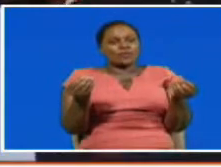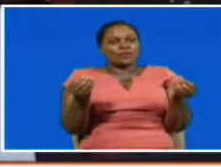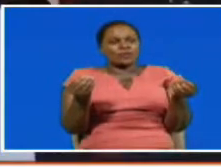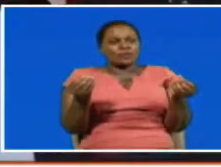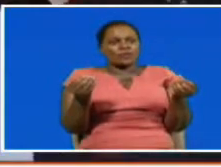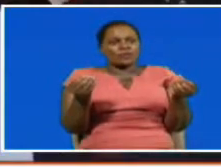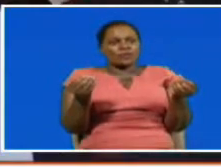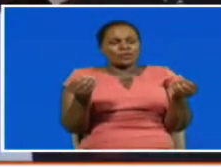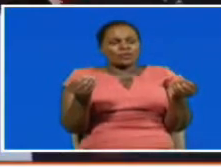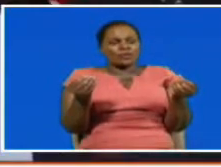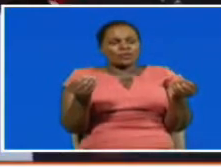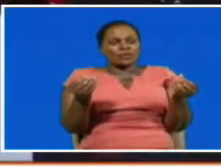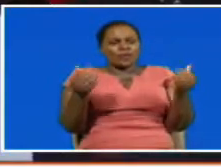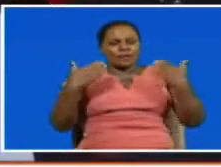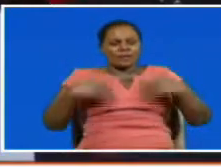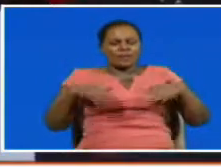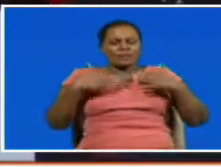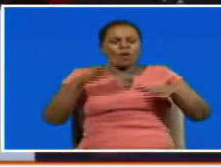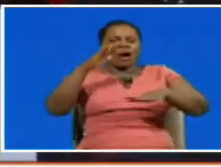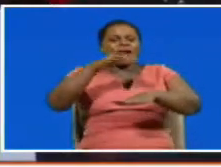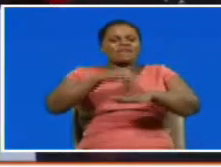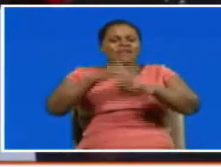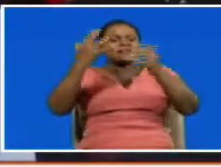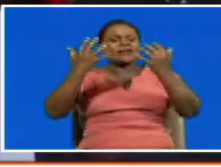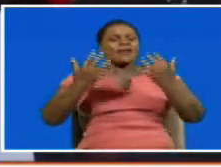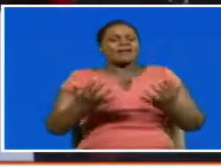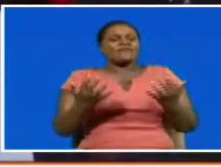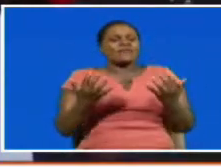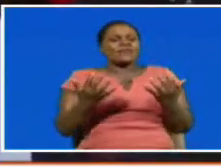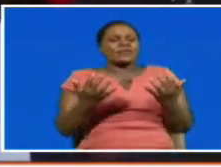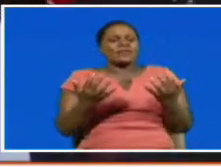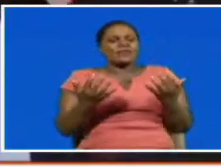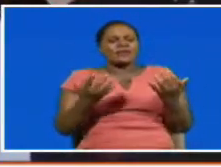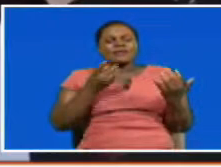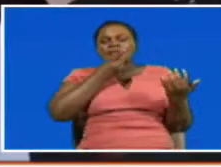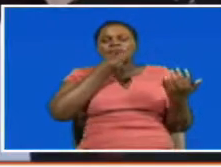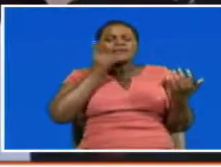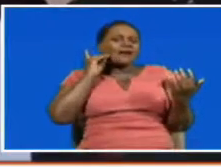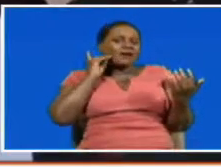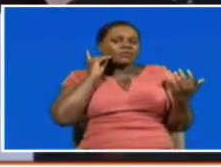to those that have been worst affected by the drought.